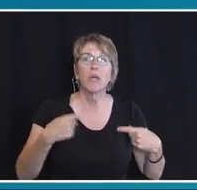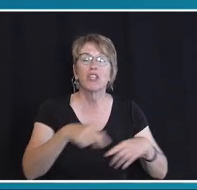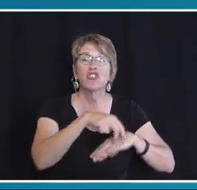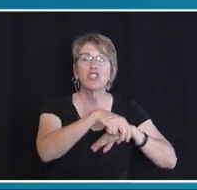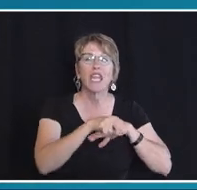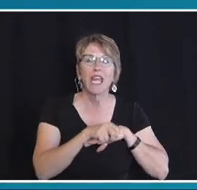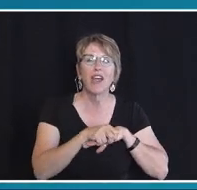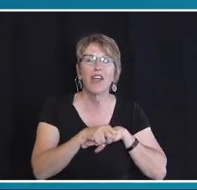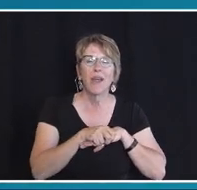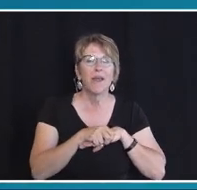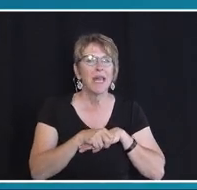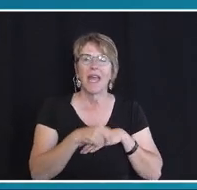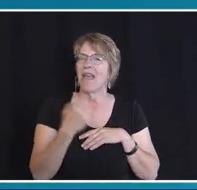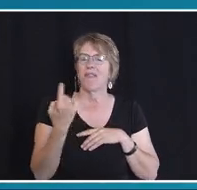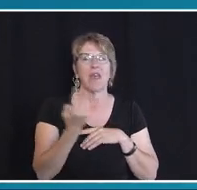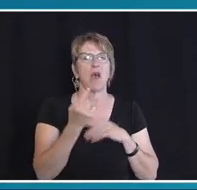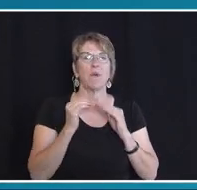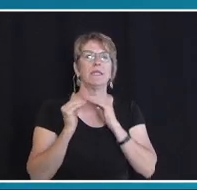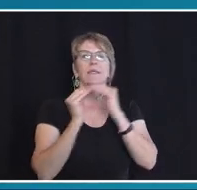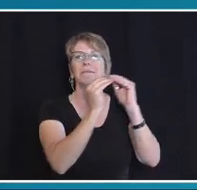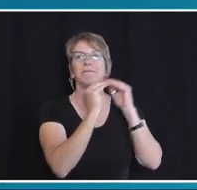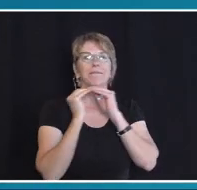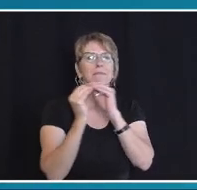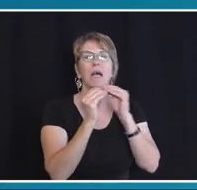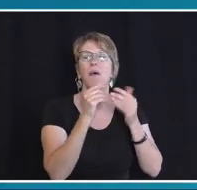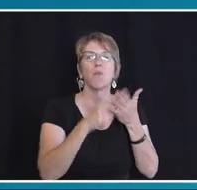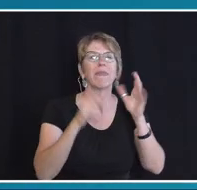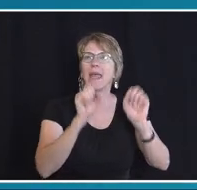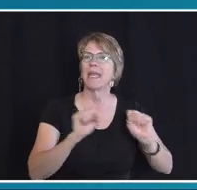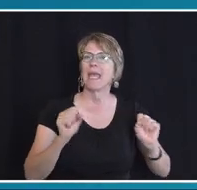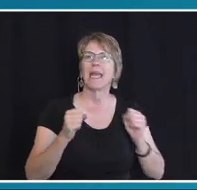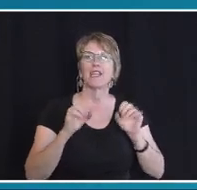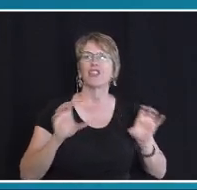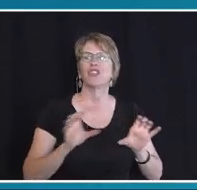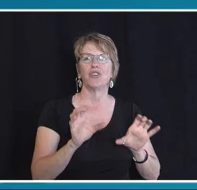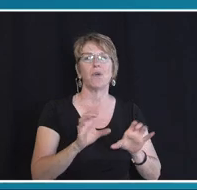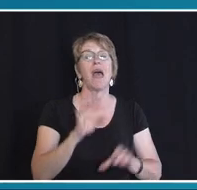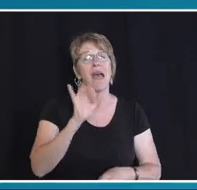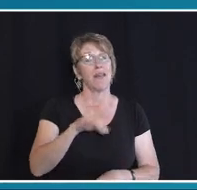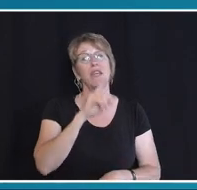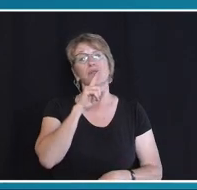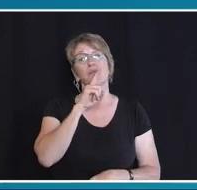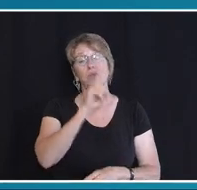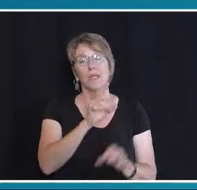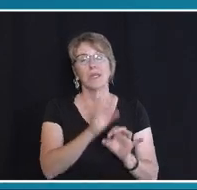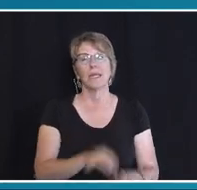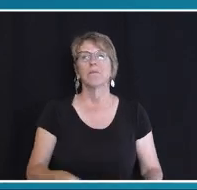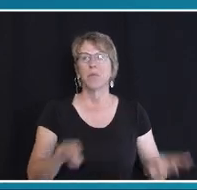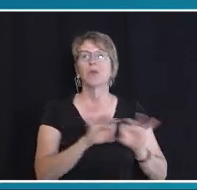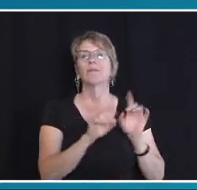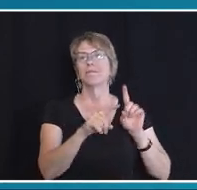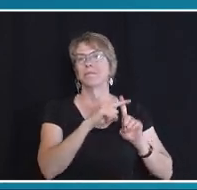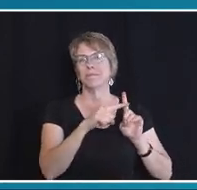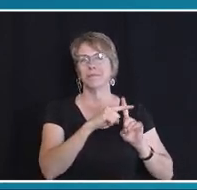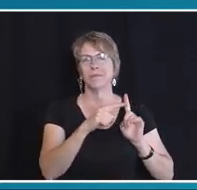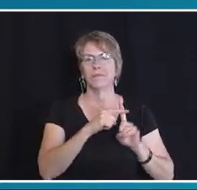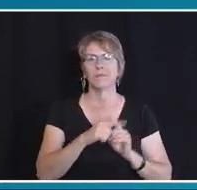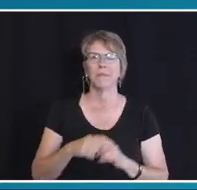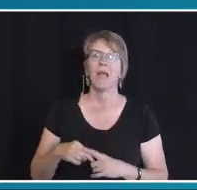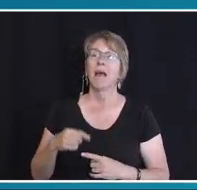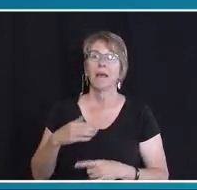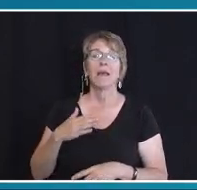on the same playing field of what they can do. And for him, that's a big plus. My team